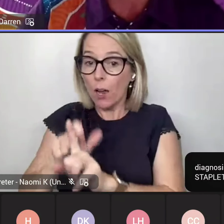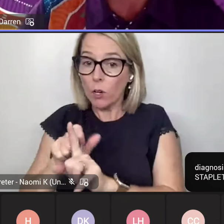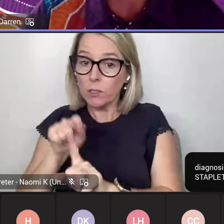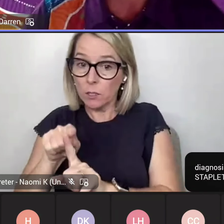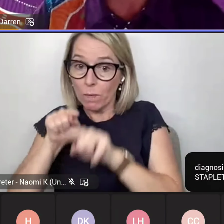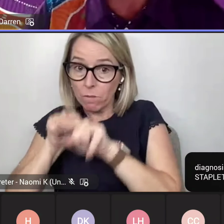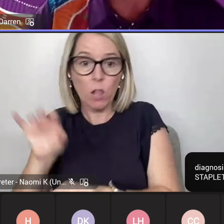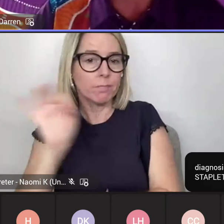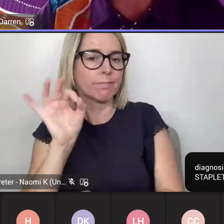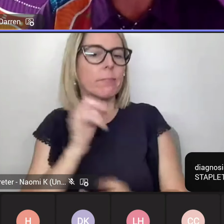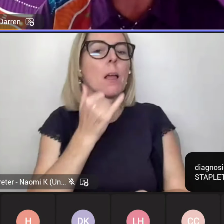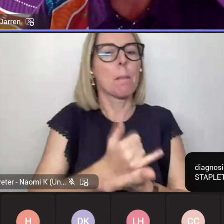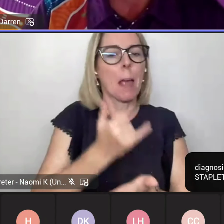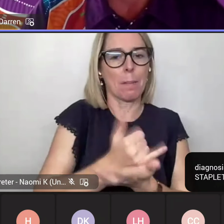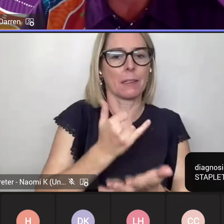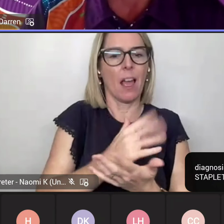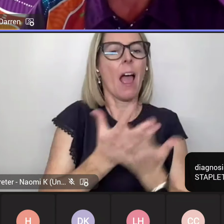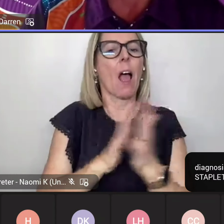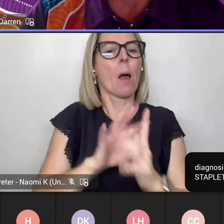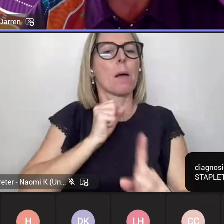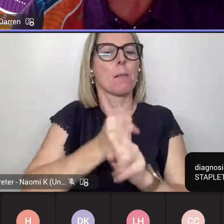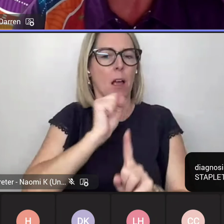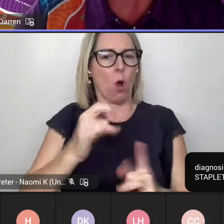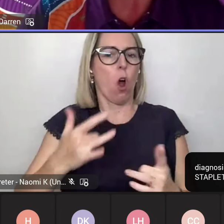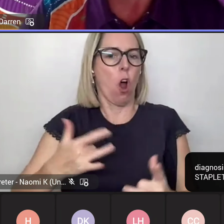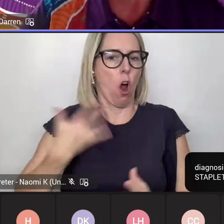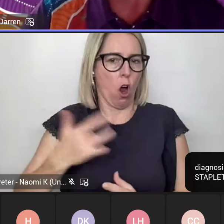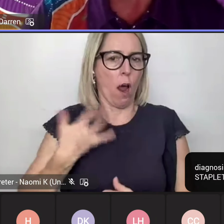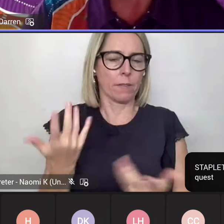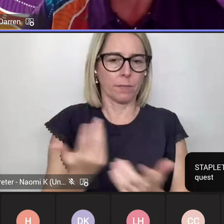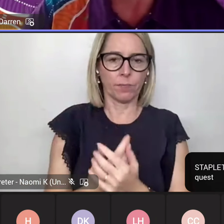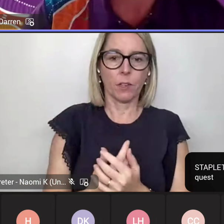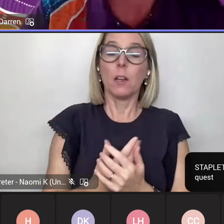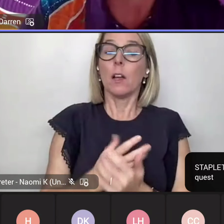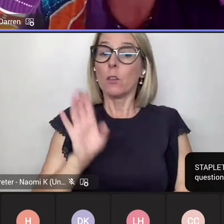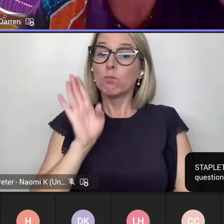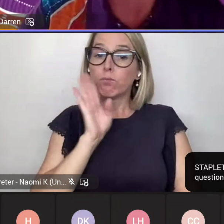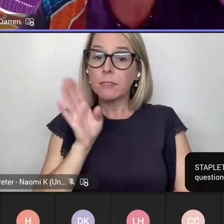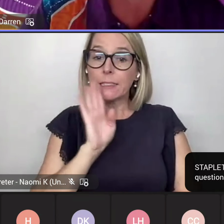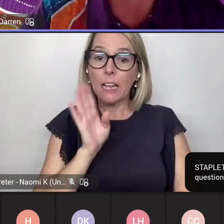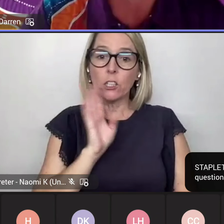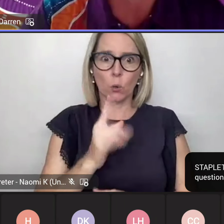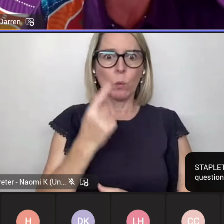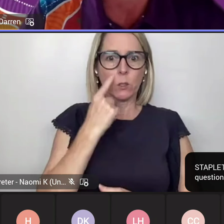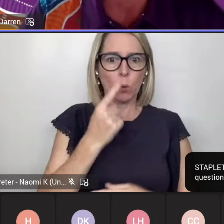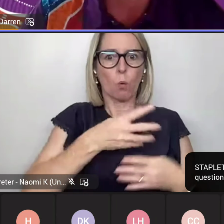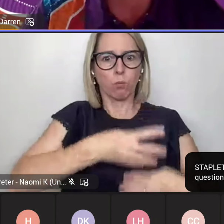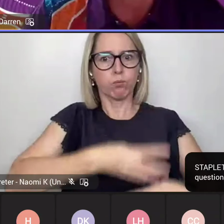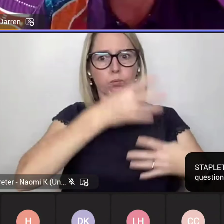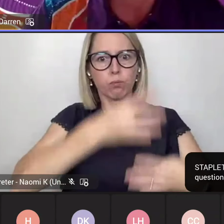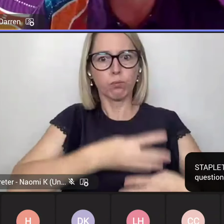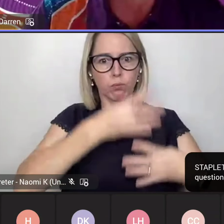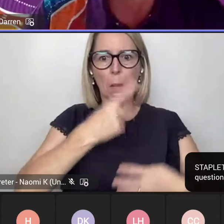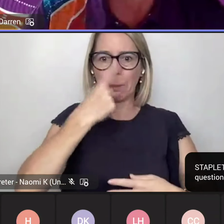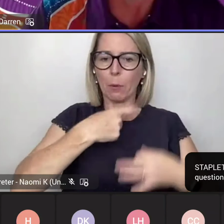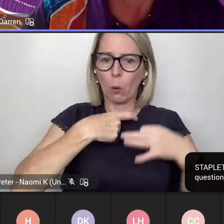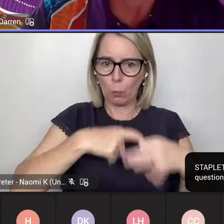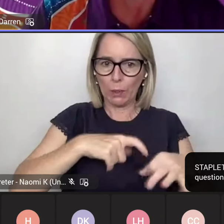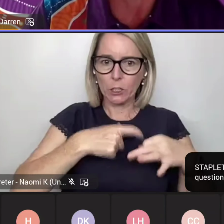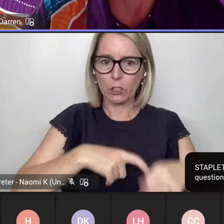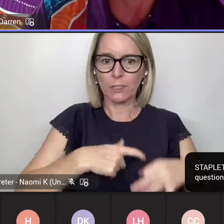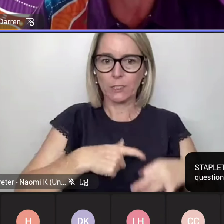this presentation, we have received a lot of questions. So we have put some together